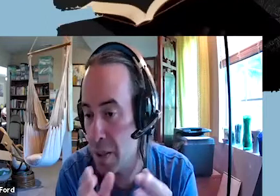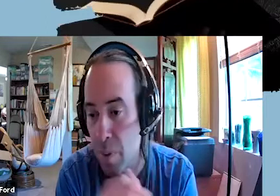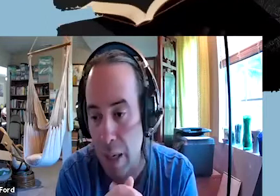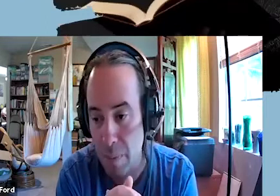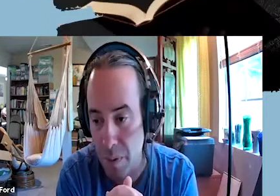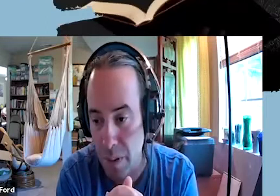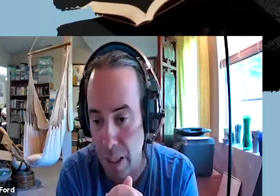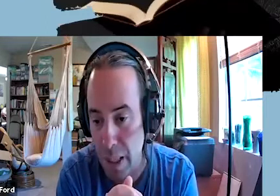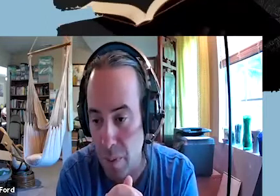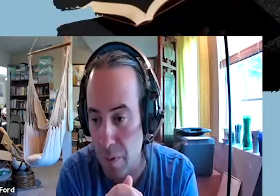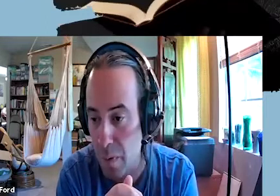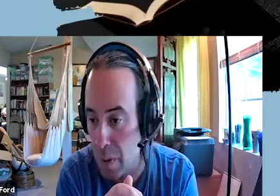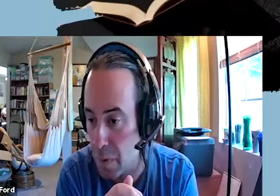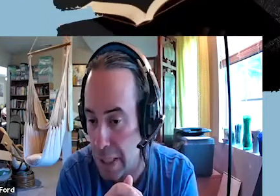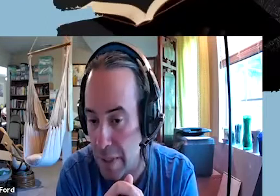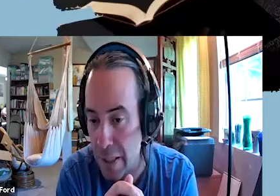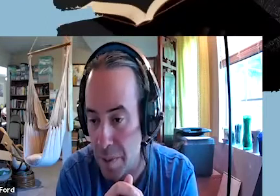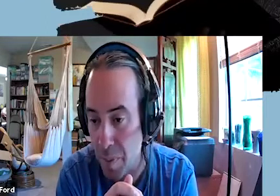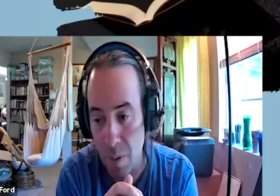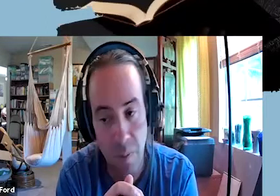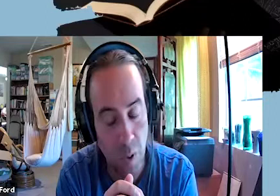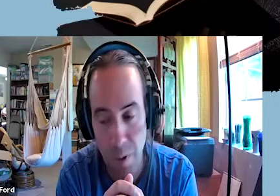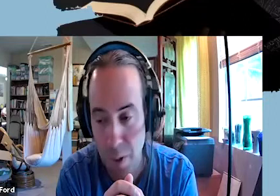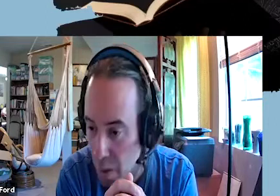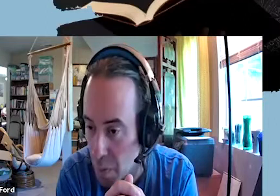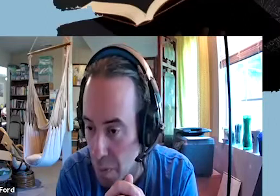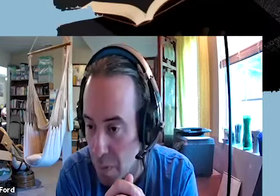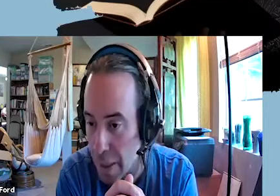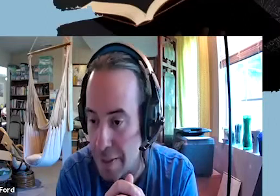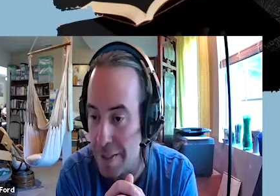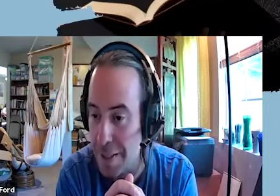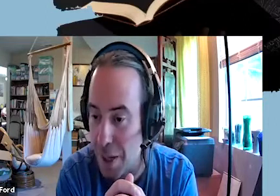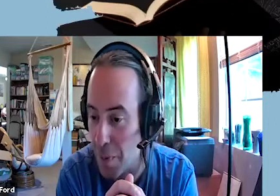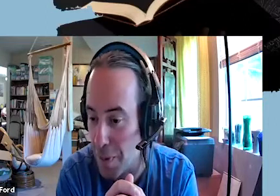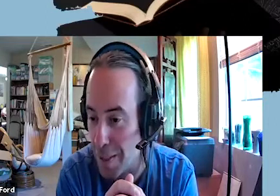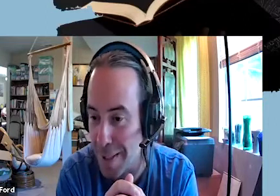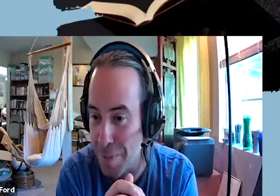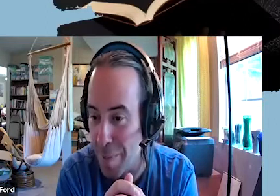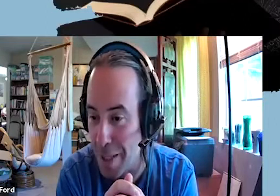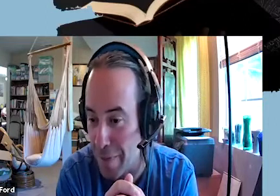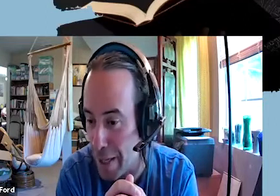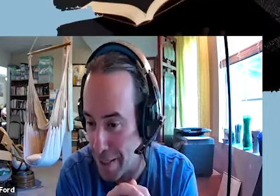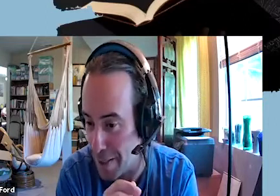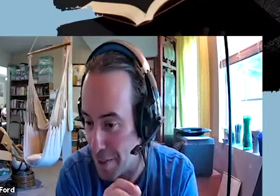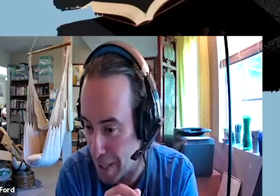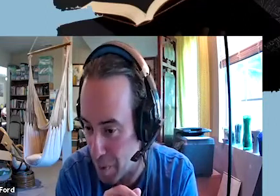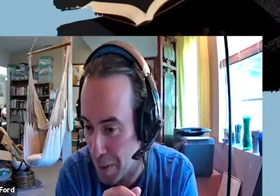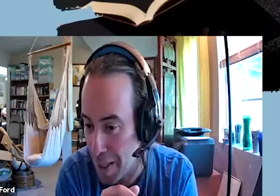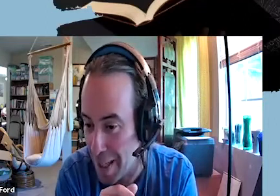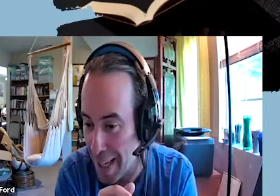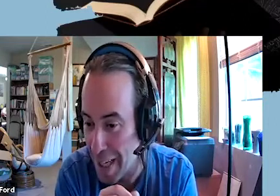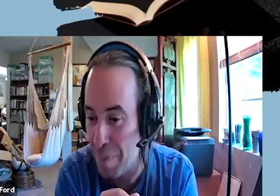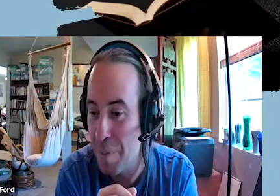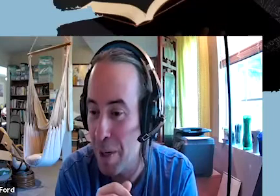if you run into problems with a full-time faculty member, hopefully you don't, right? Because that's a little awkward. That's like mom and dad fighting at the dinner